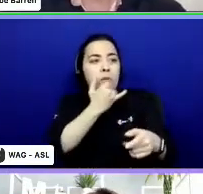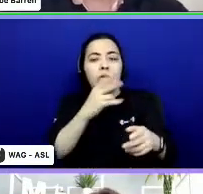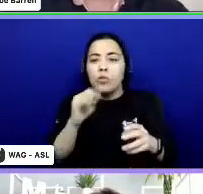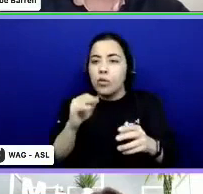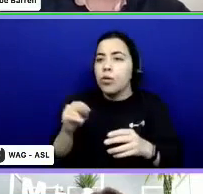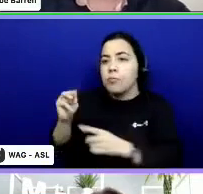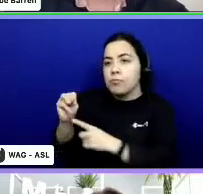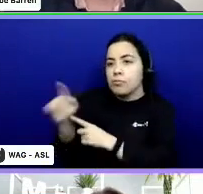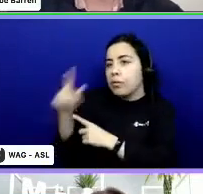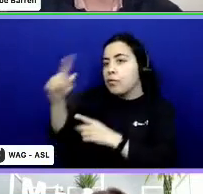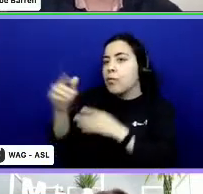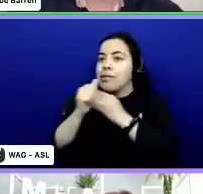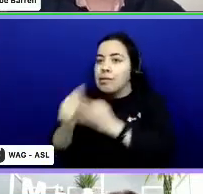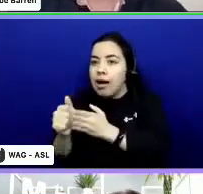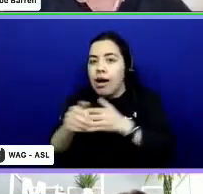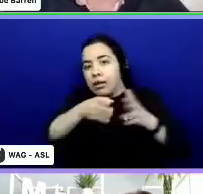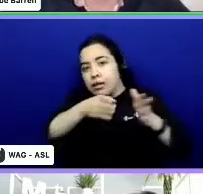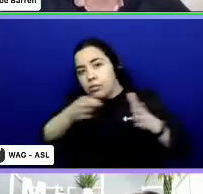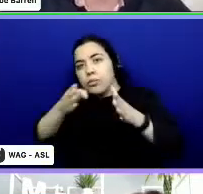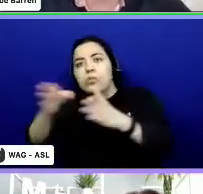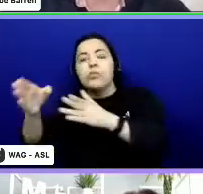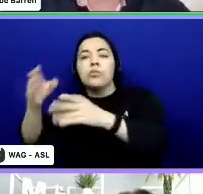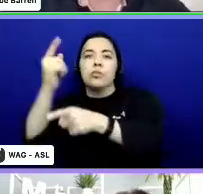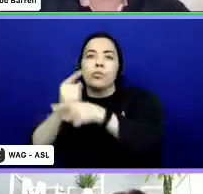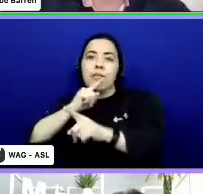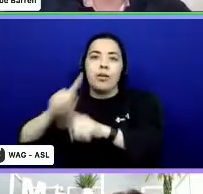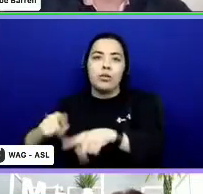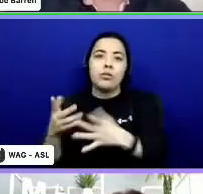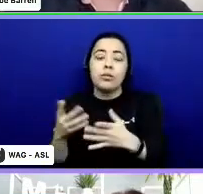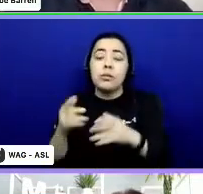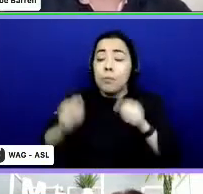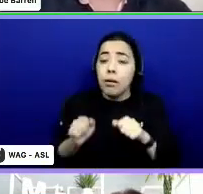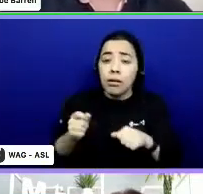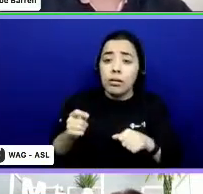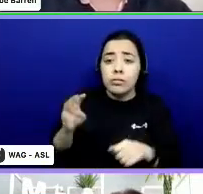the correct answer, because it's possible that we'll get something wrong.